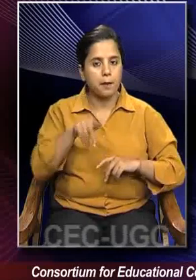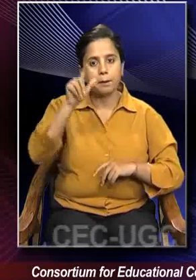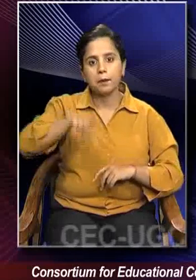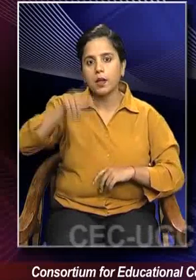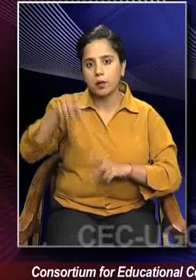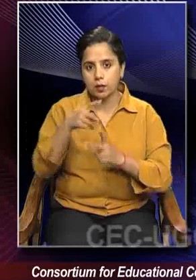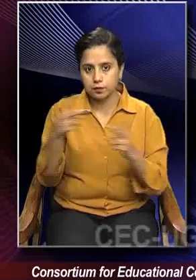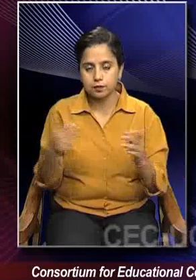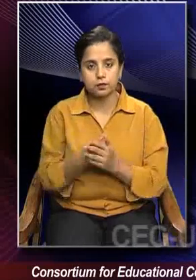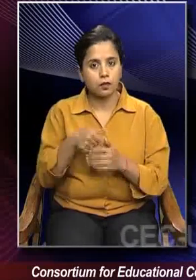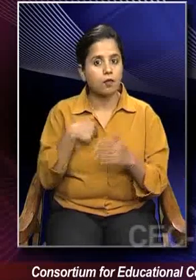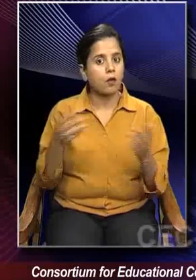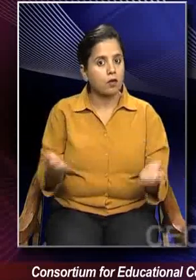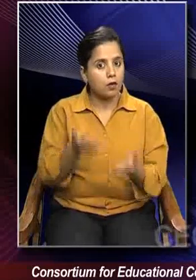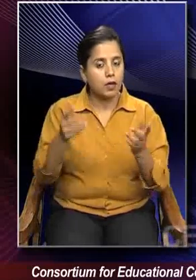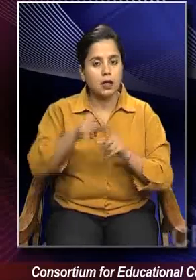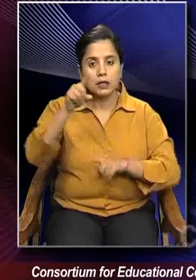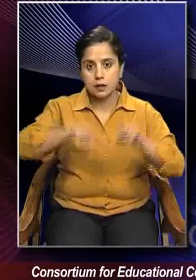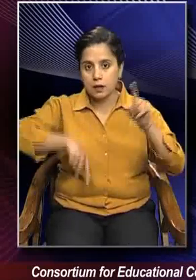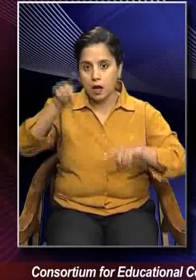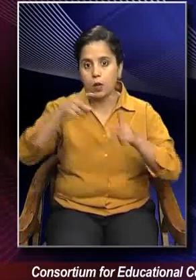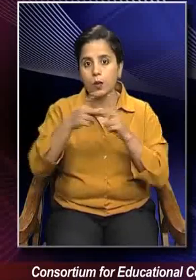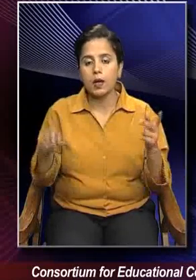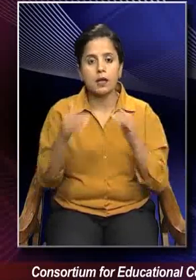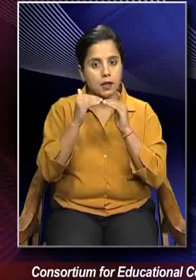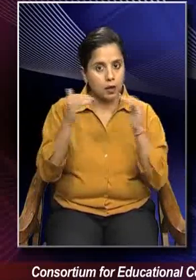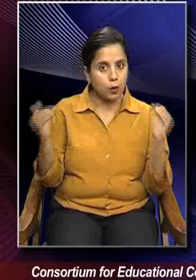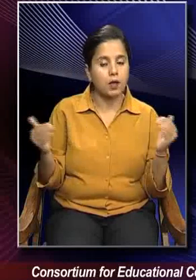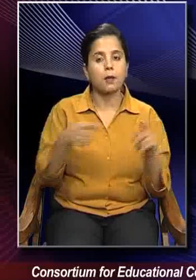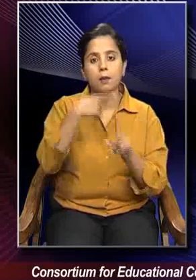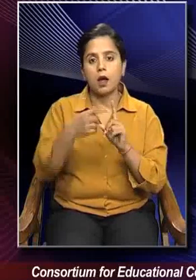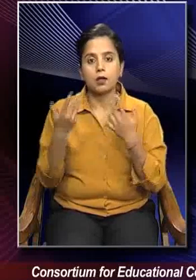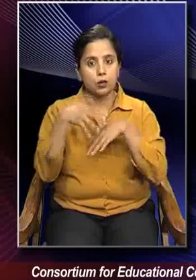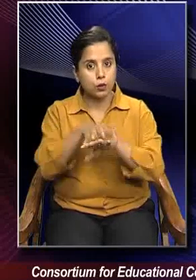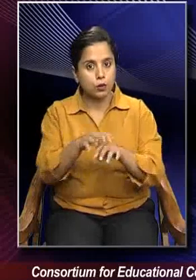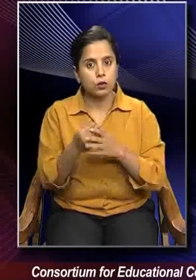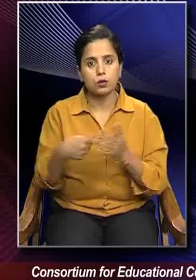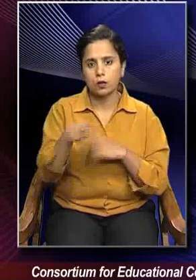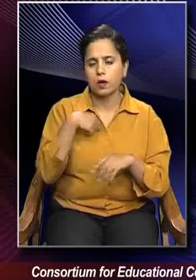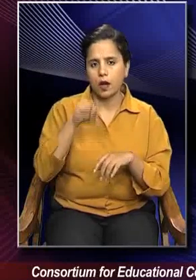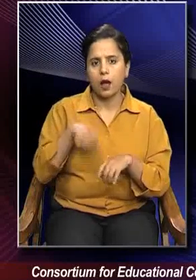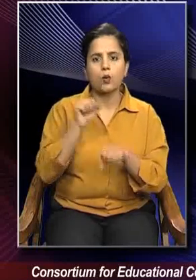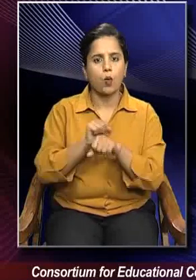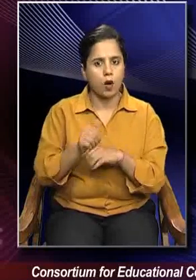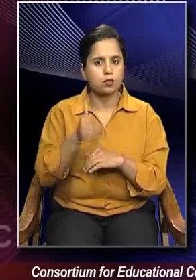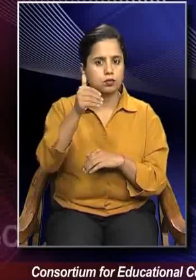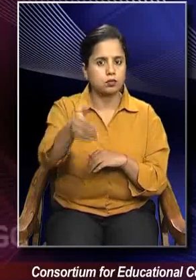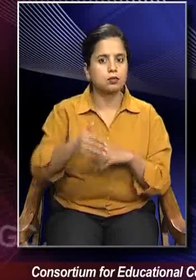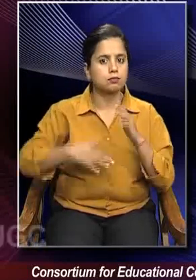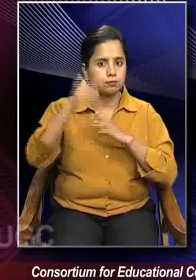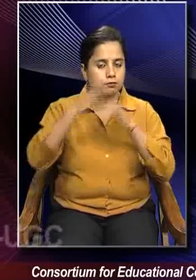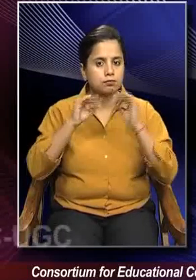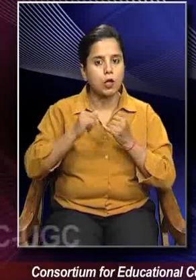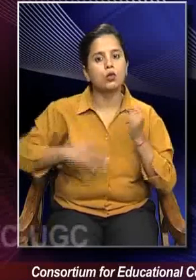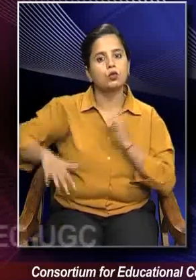individuals. By promoting the diversity, equity and inclusion, we can work towards building a